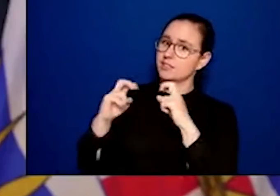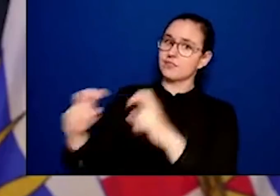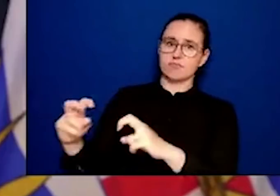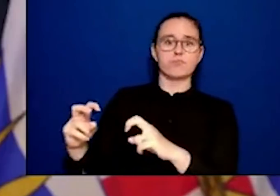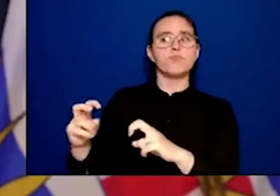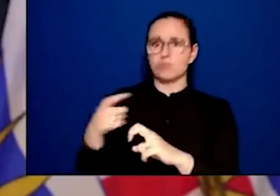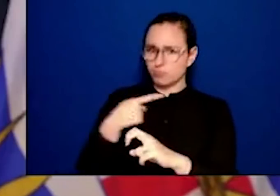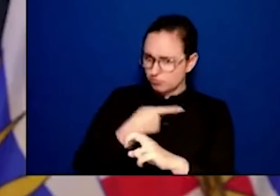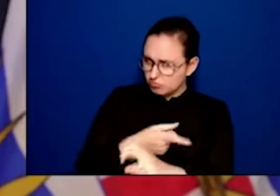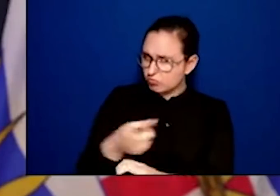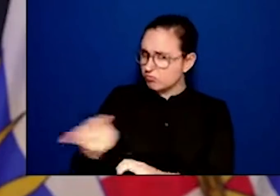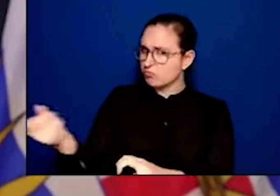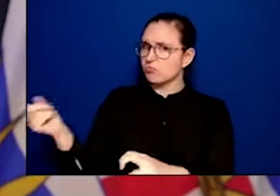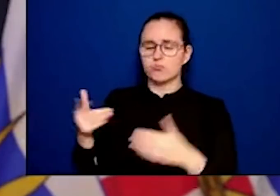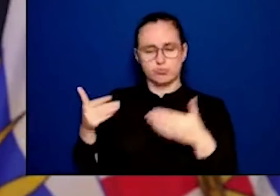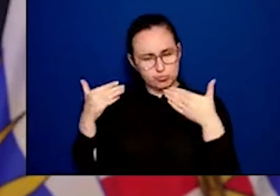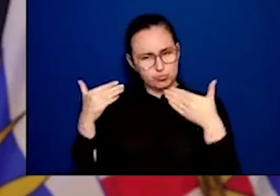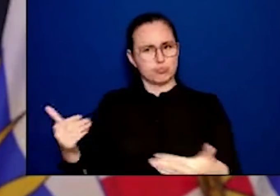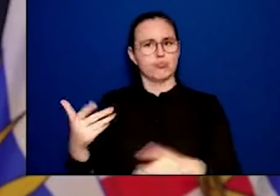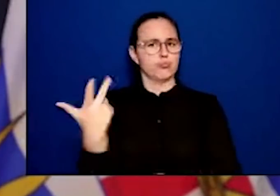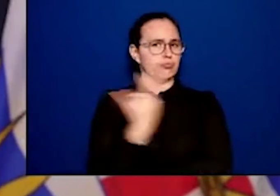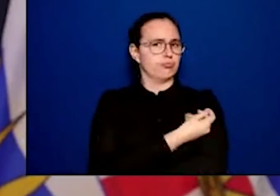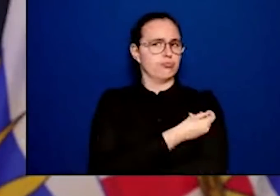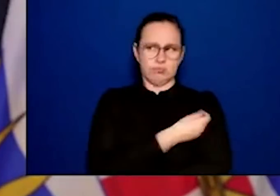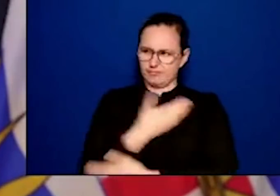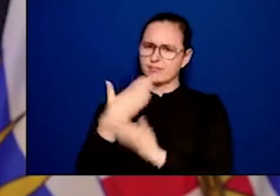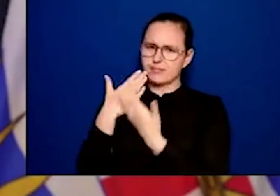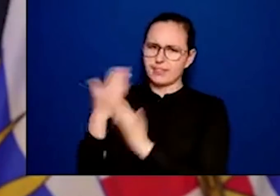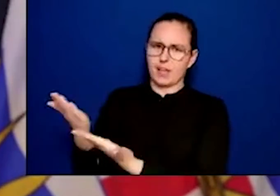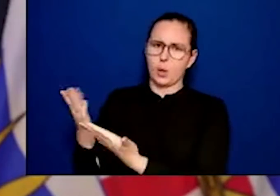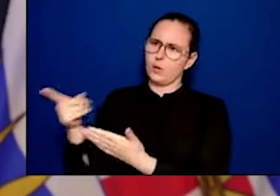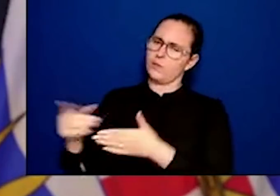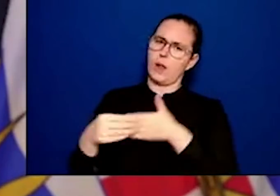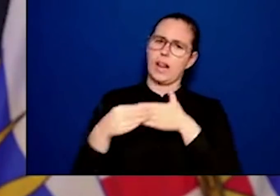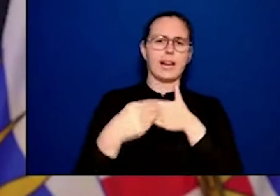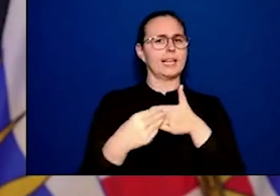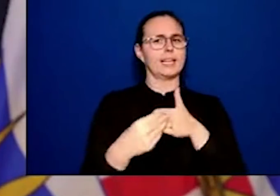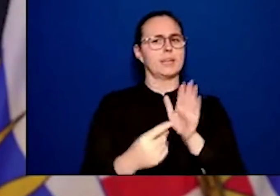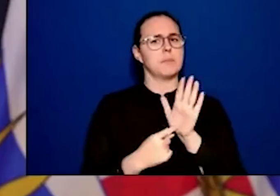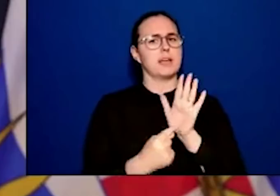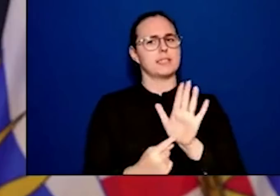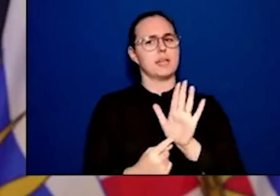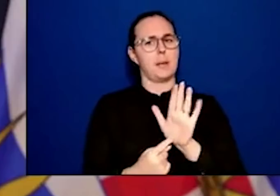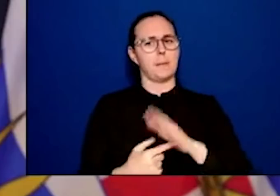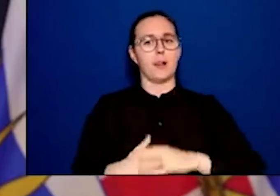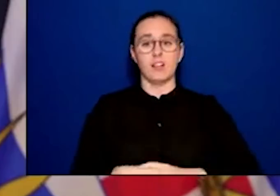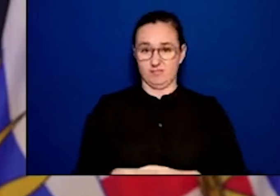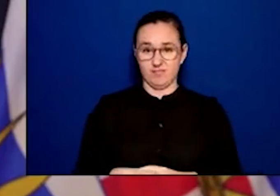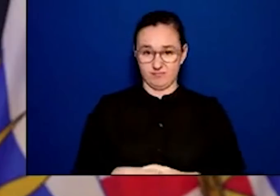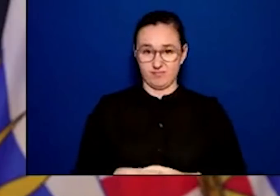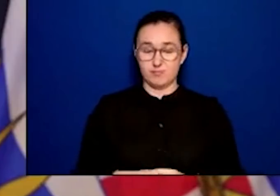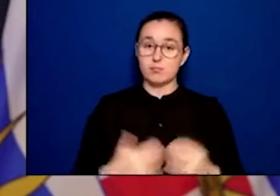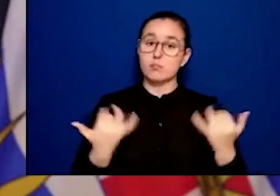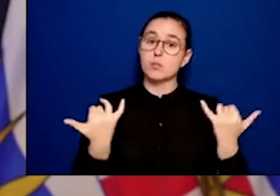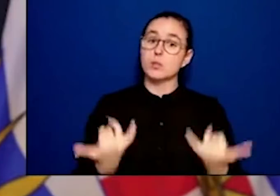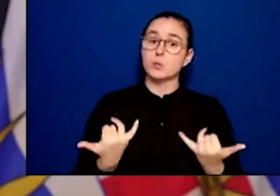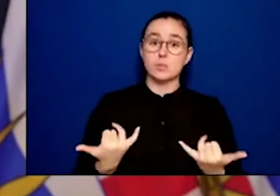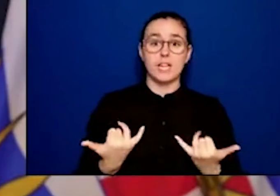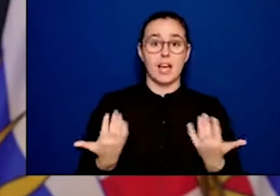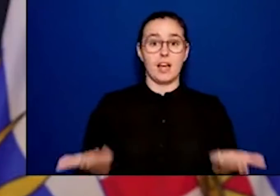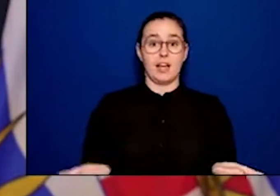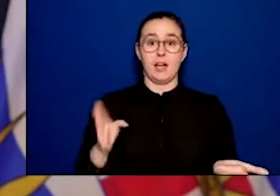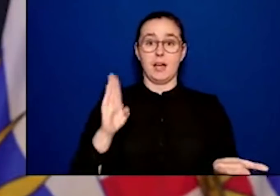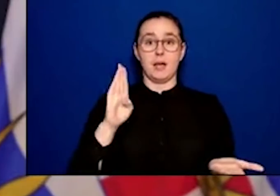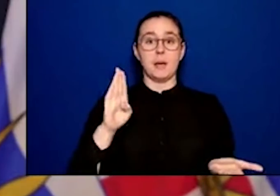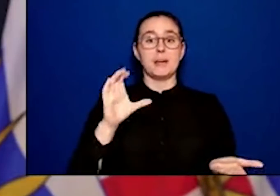example. And today, the BC Public Service has also announced a requirement for vaccination for everybody who's working in the BC